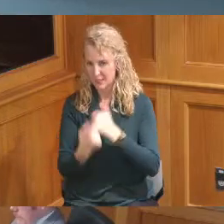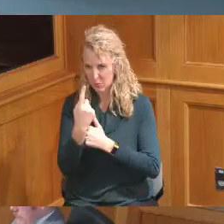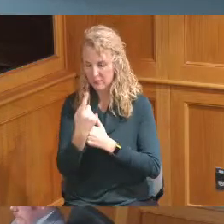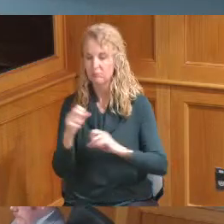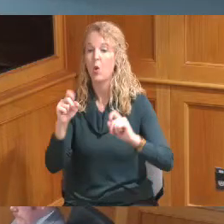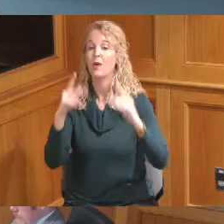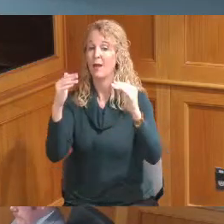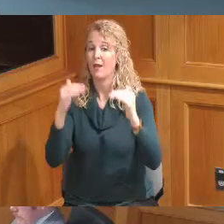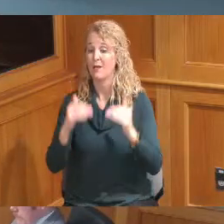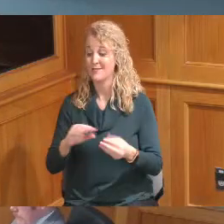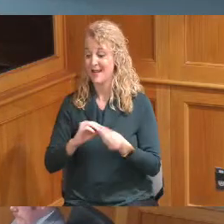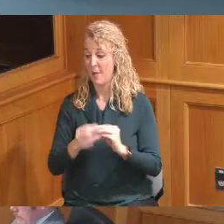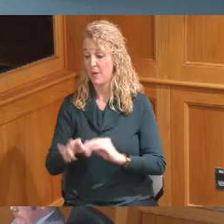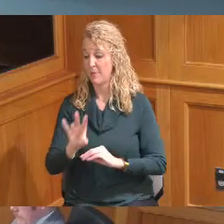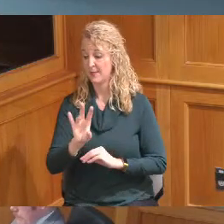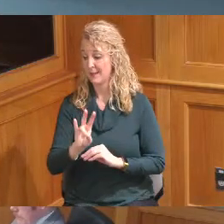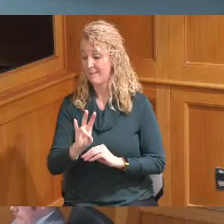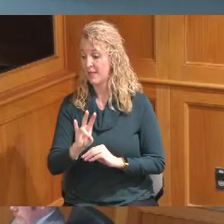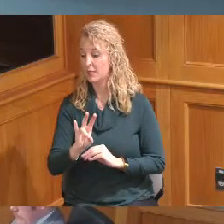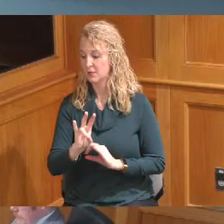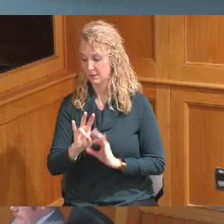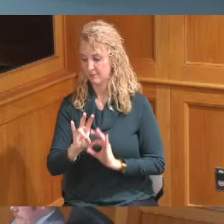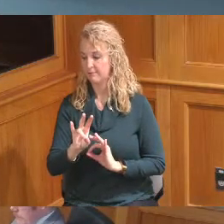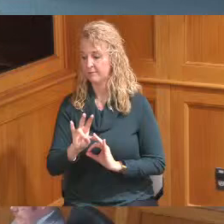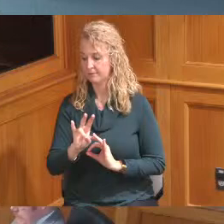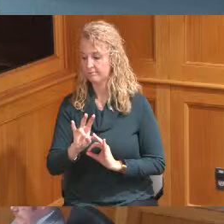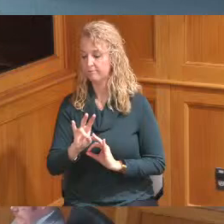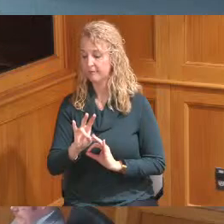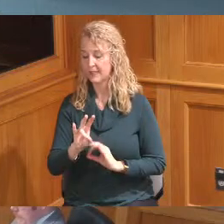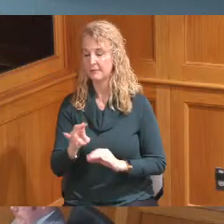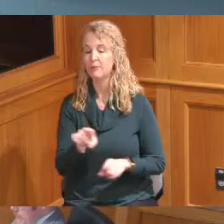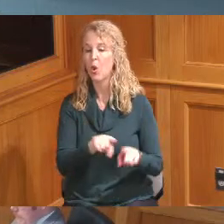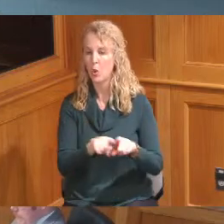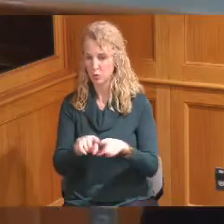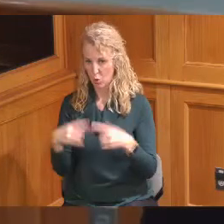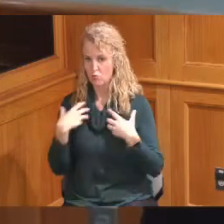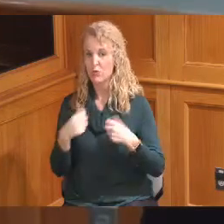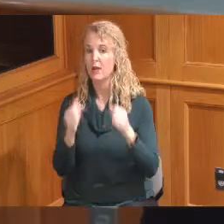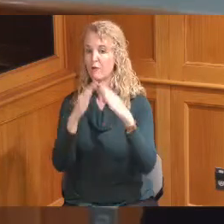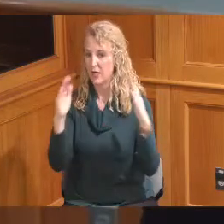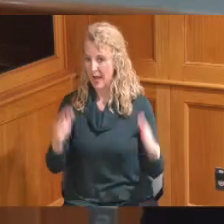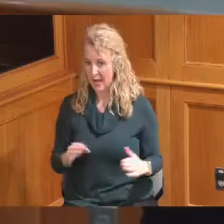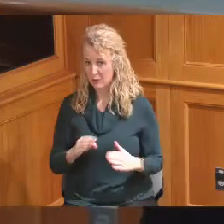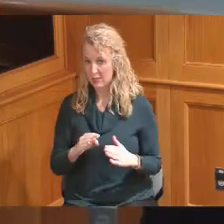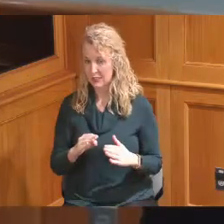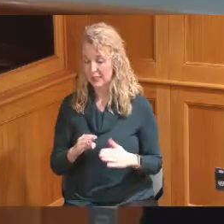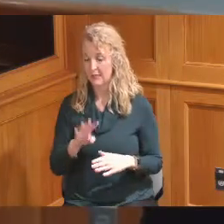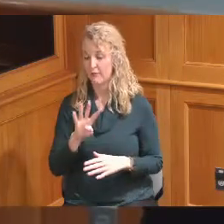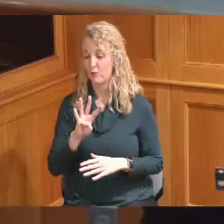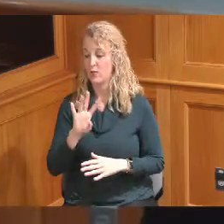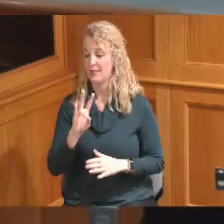and then, so resolution number 7 is also recovery housing. This is a